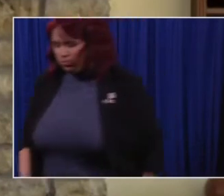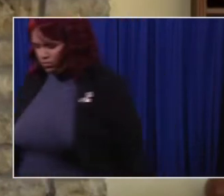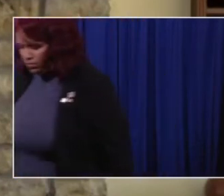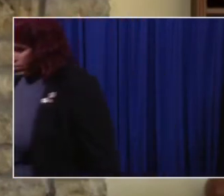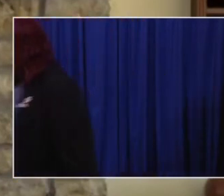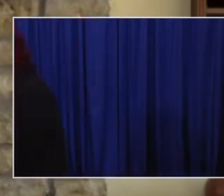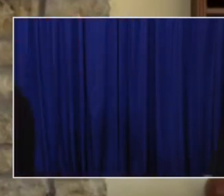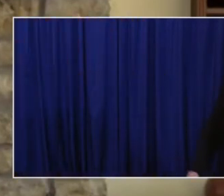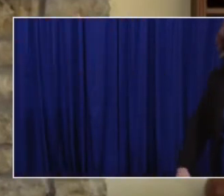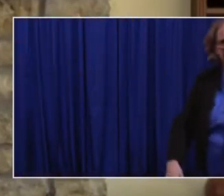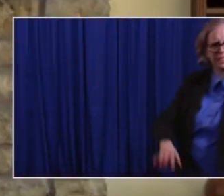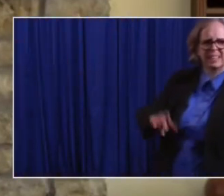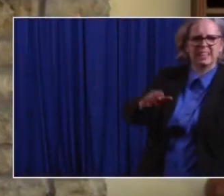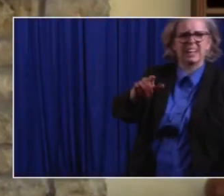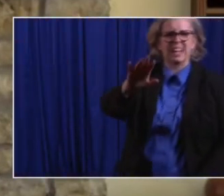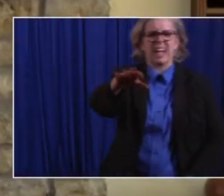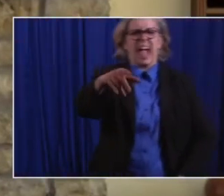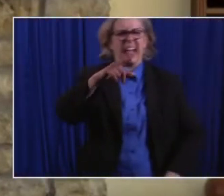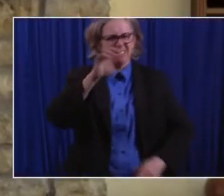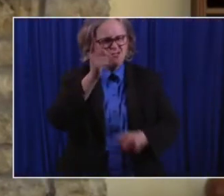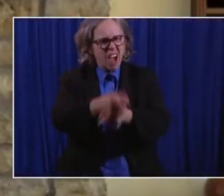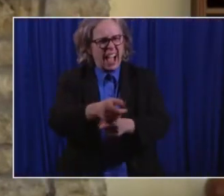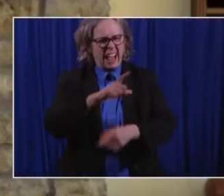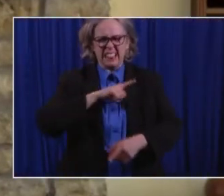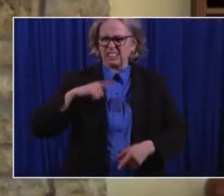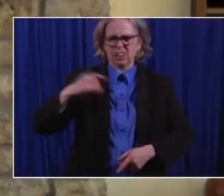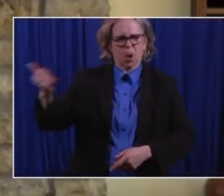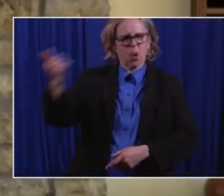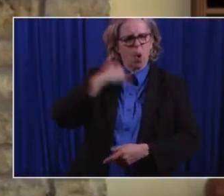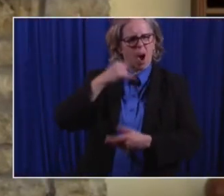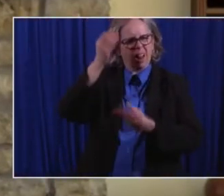but the speaker assured me that the